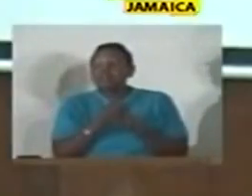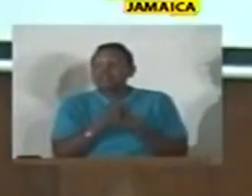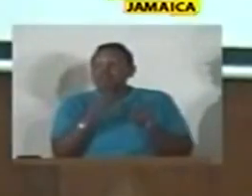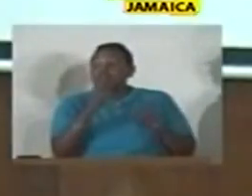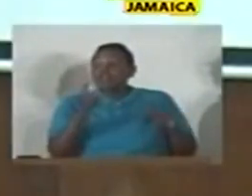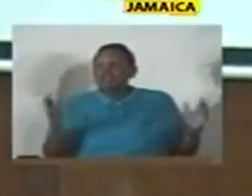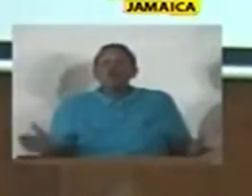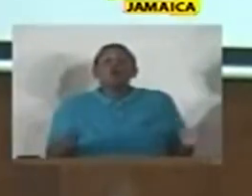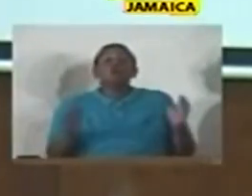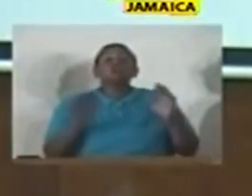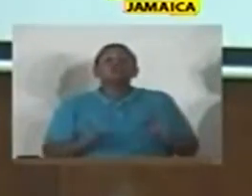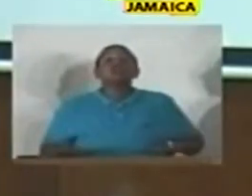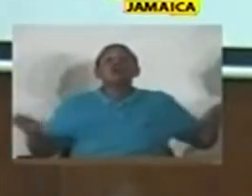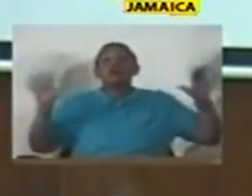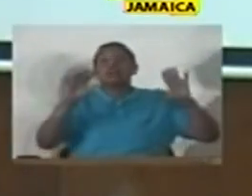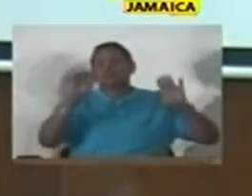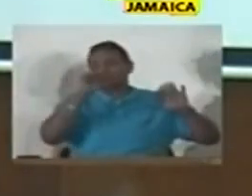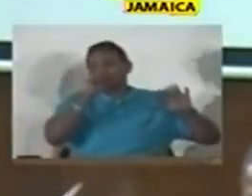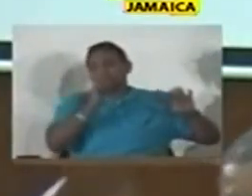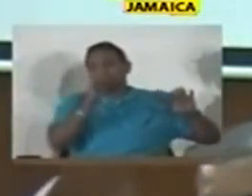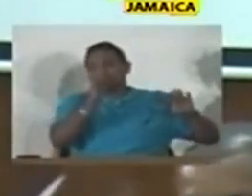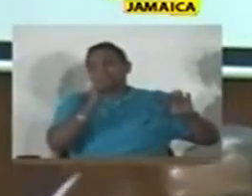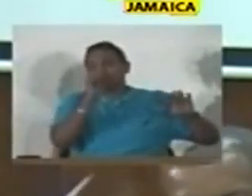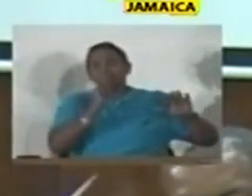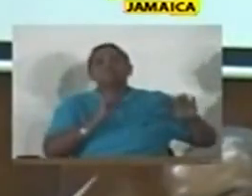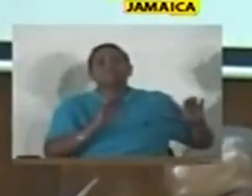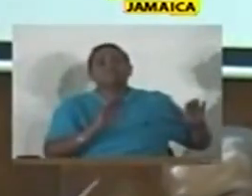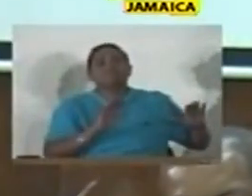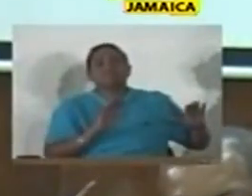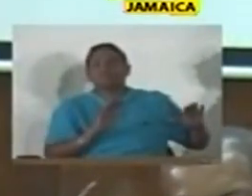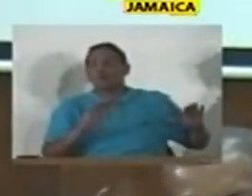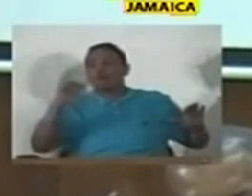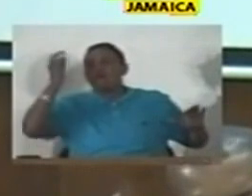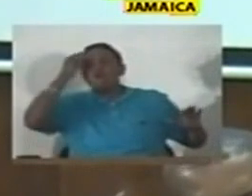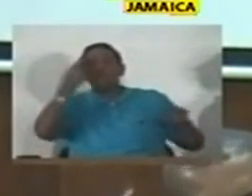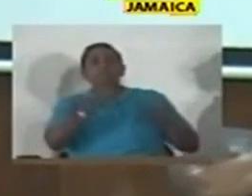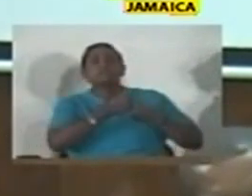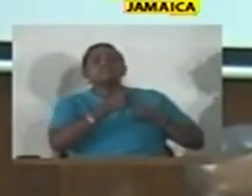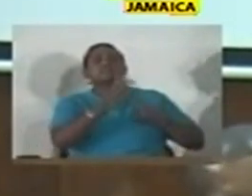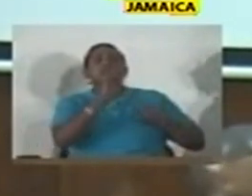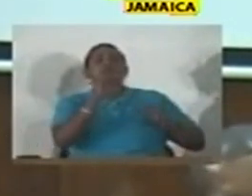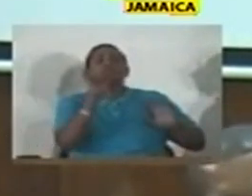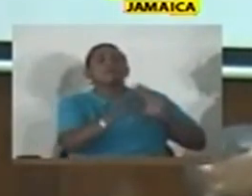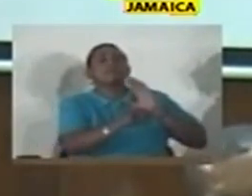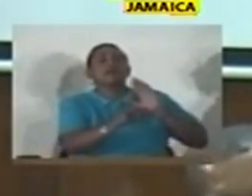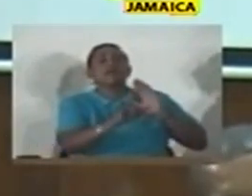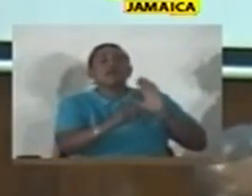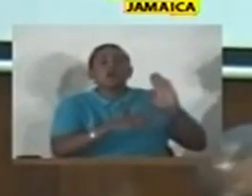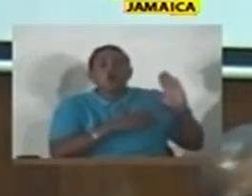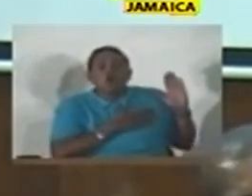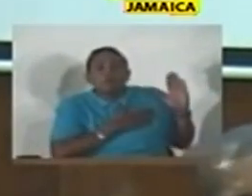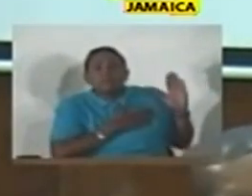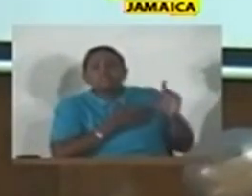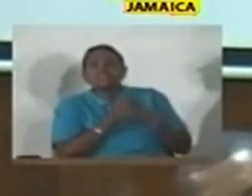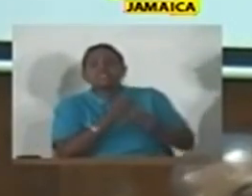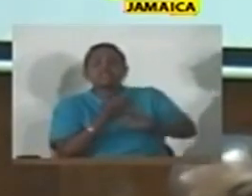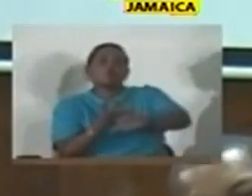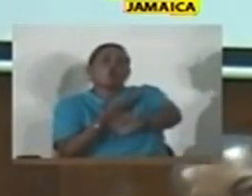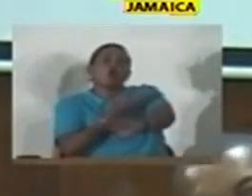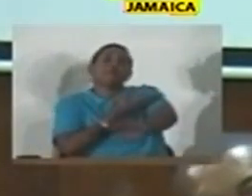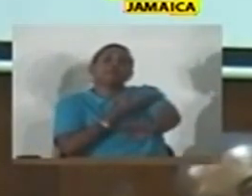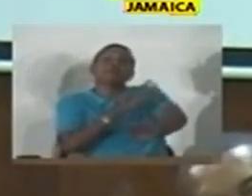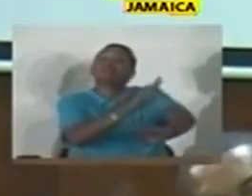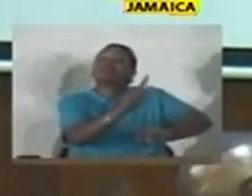encourages everyone to hold on to their beliefs, a government that remains committed to the upliftment of